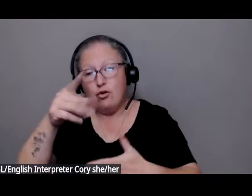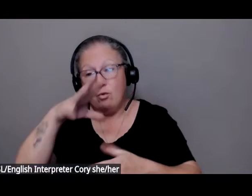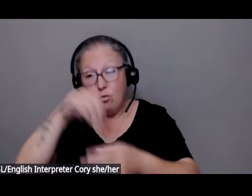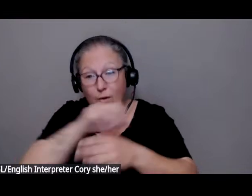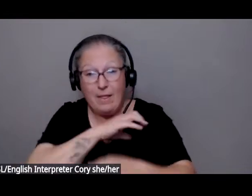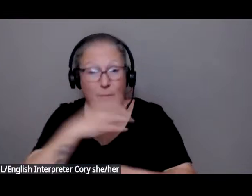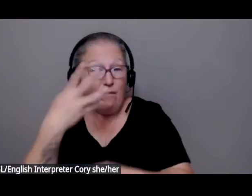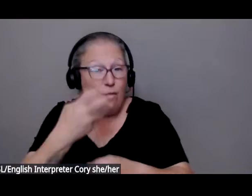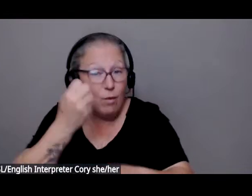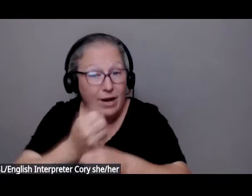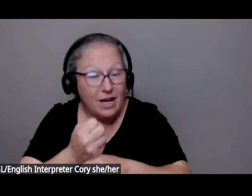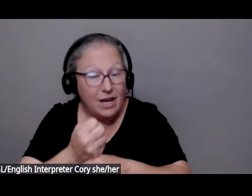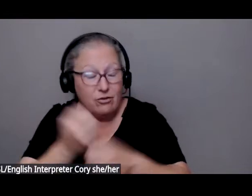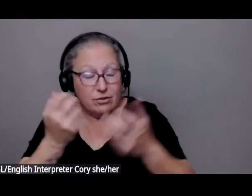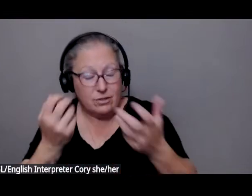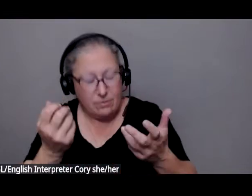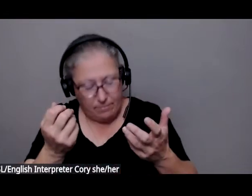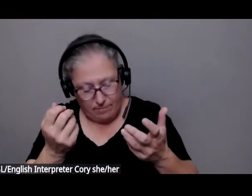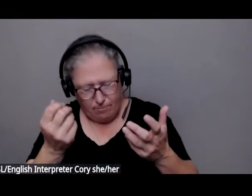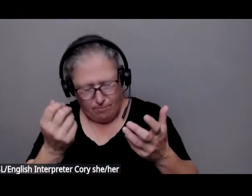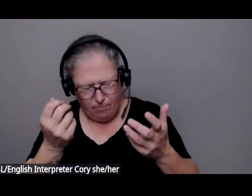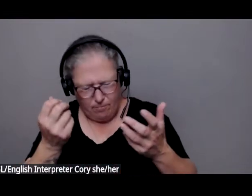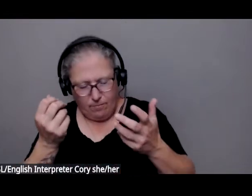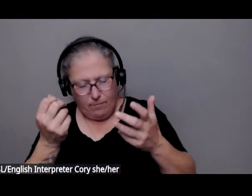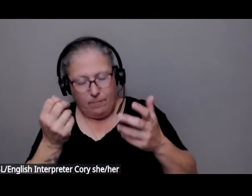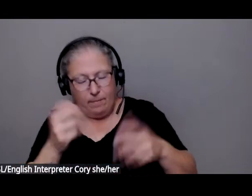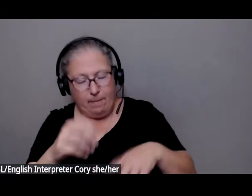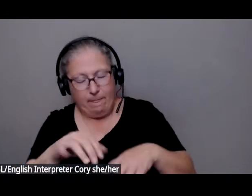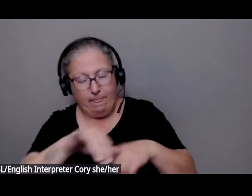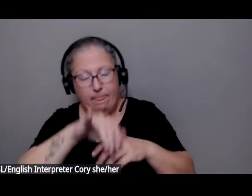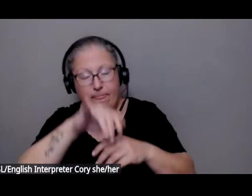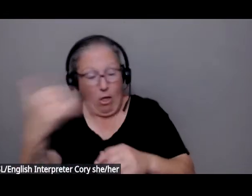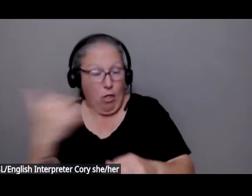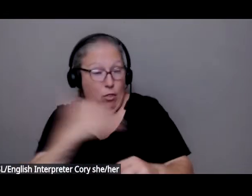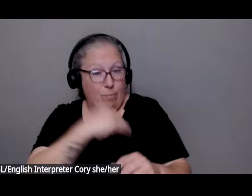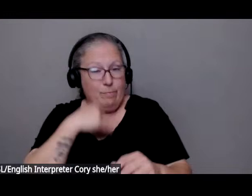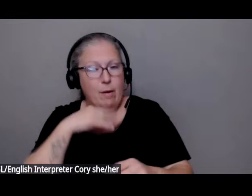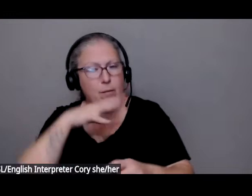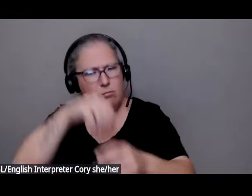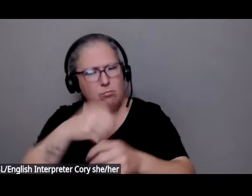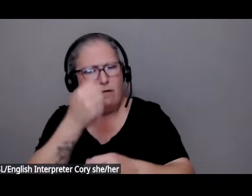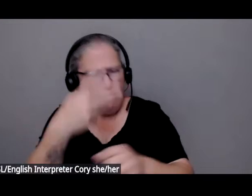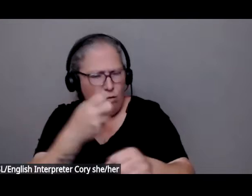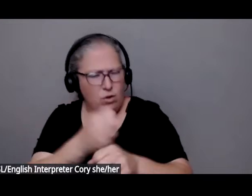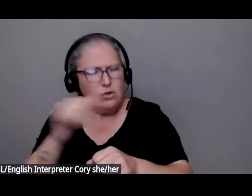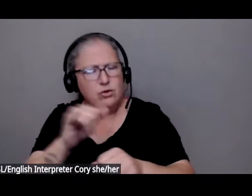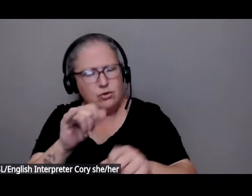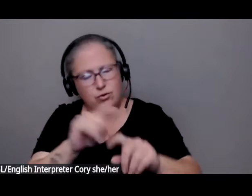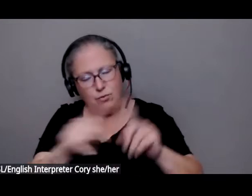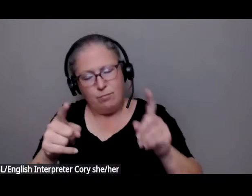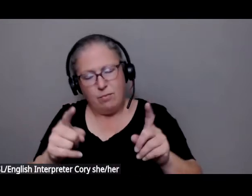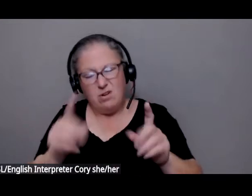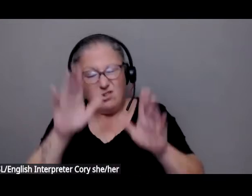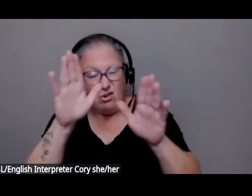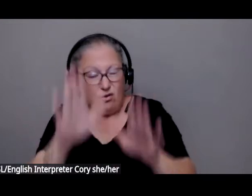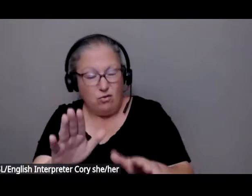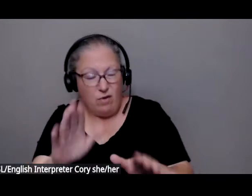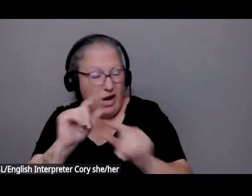said that's and other members have been there for a few years as well. So it's really a great group, and I hope the